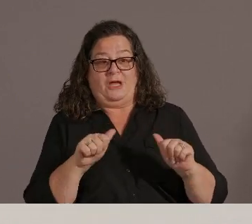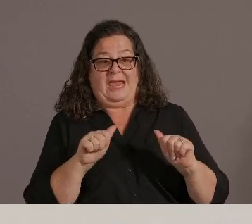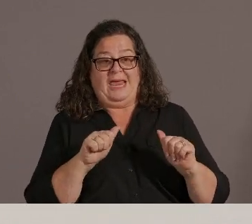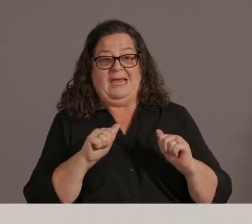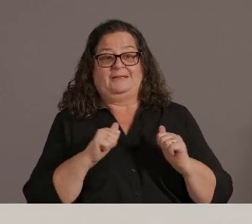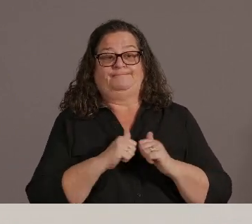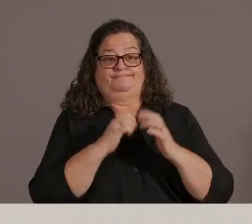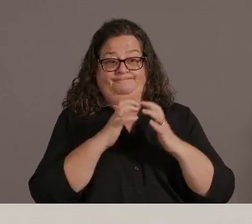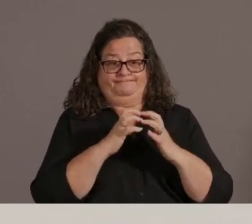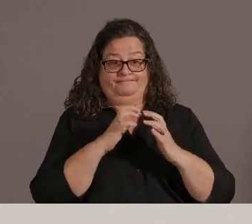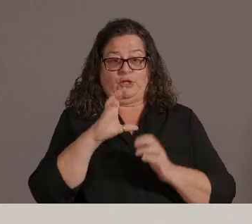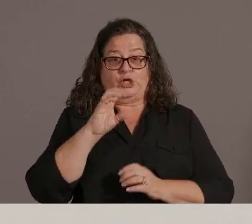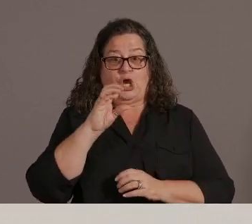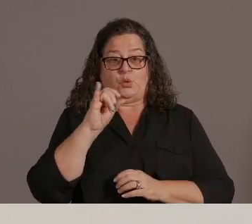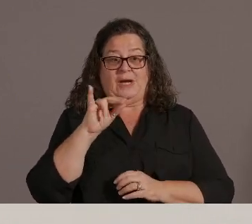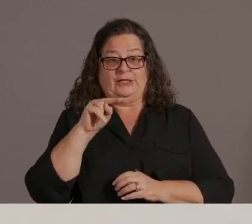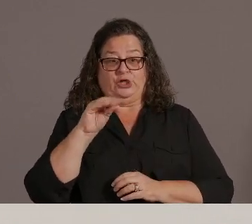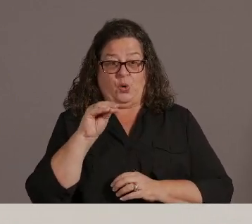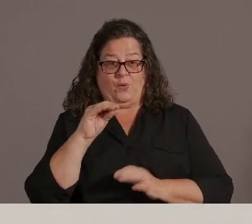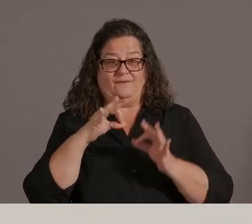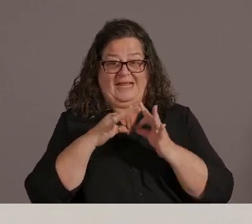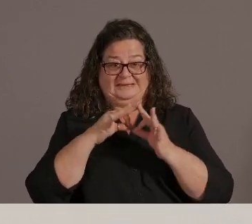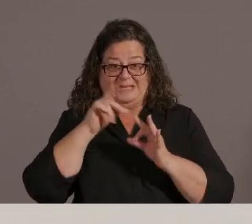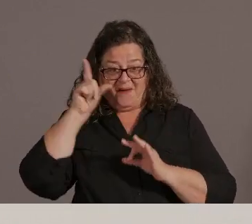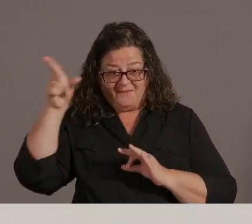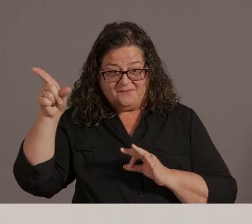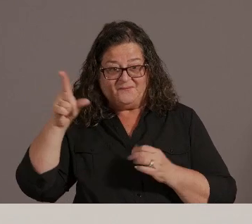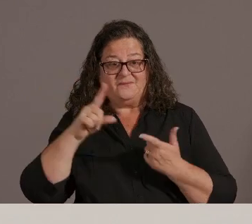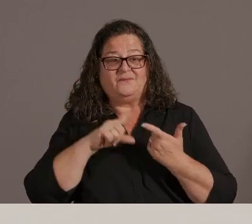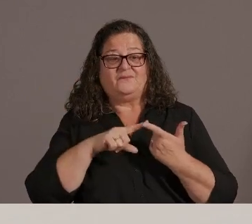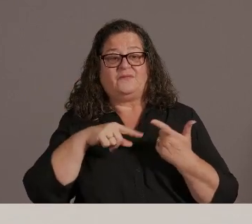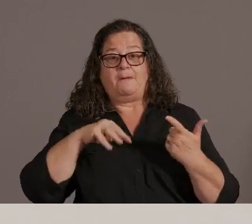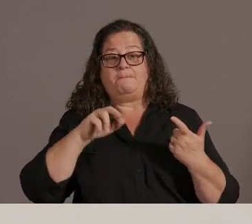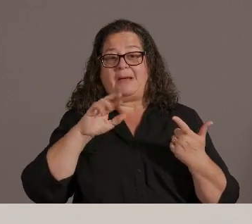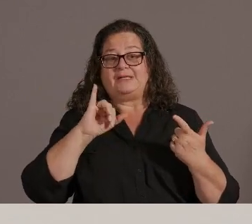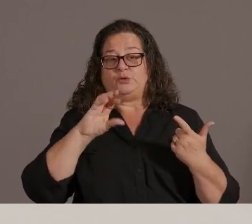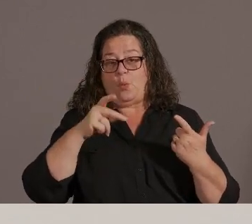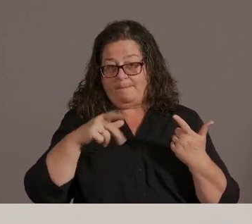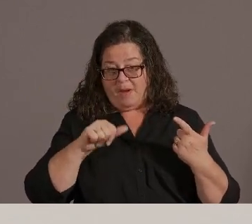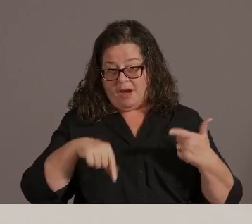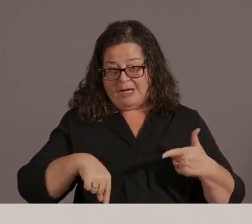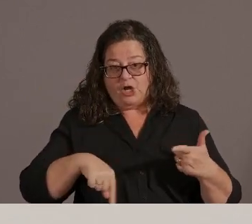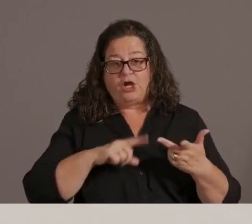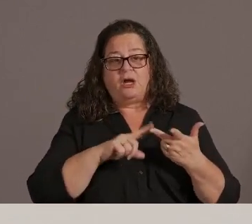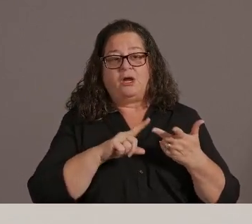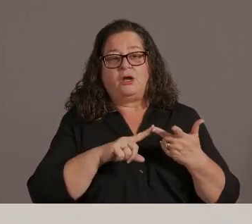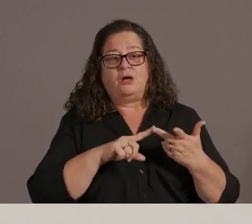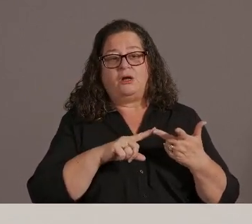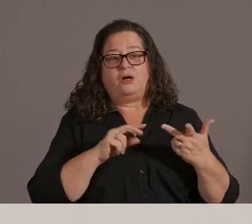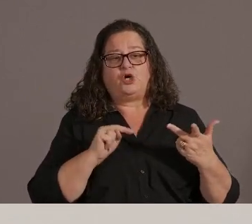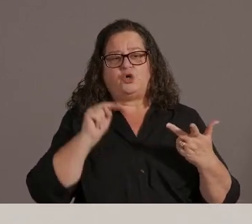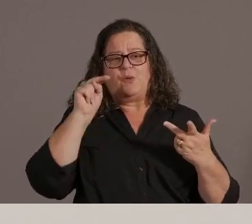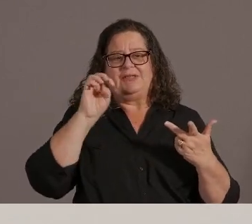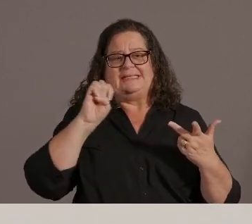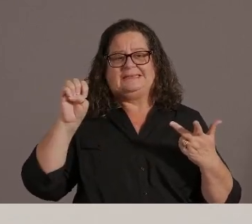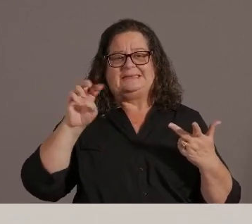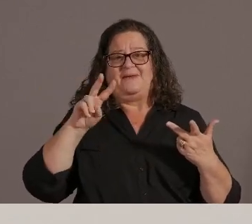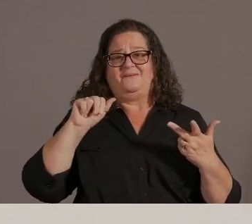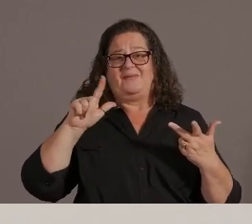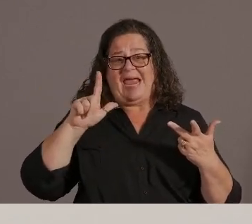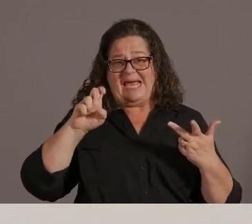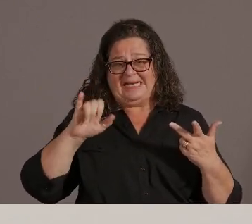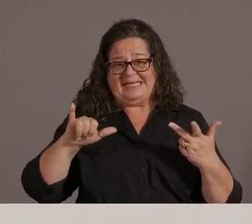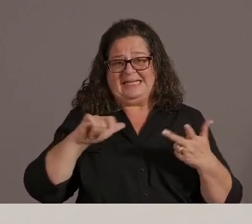as one in like the Northeast Valley. So when we look, and then there are currently operating sites that we